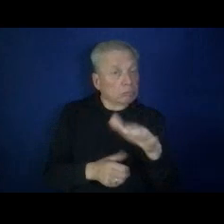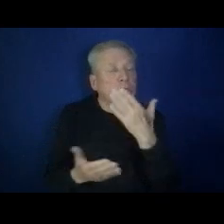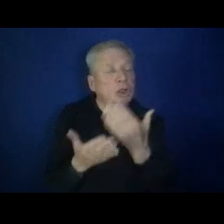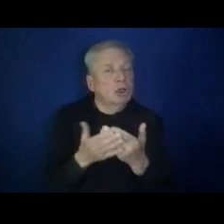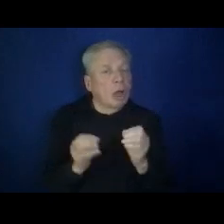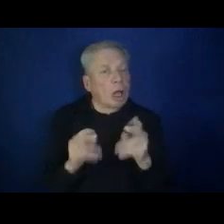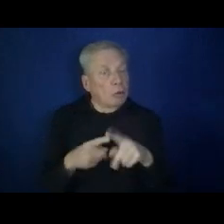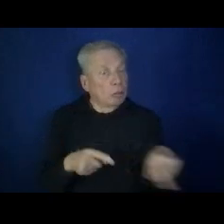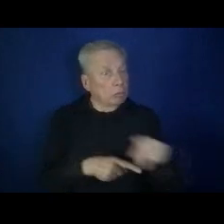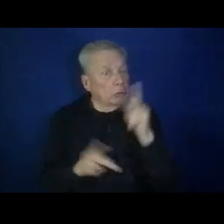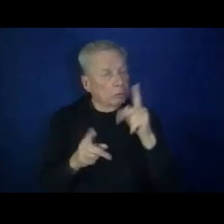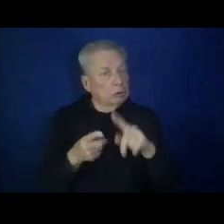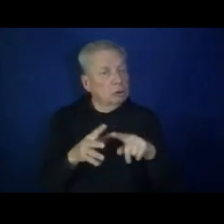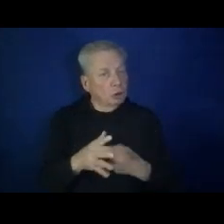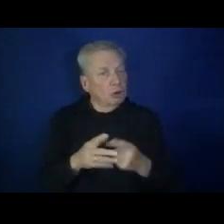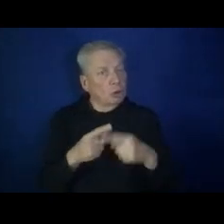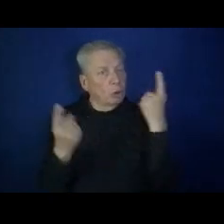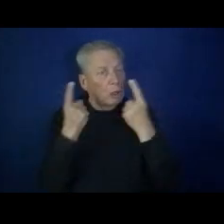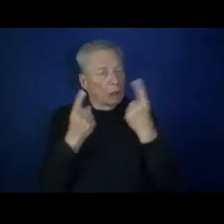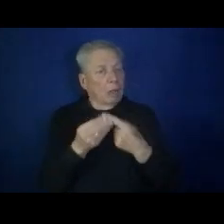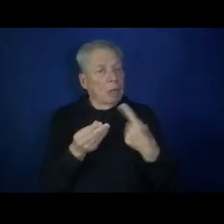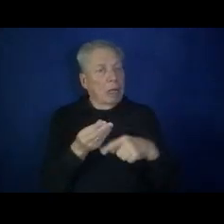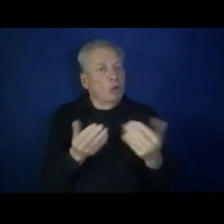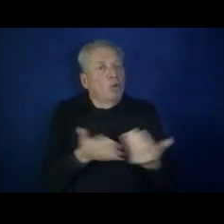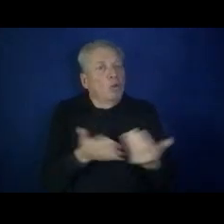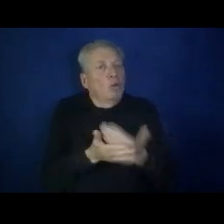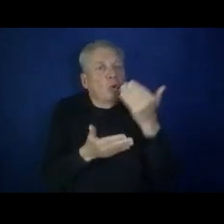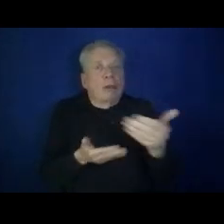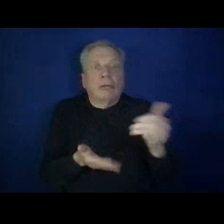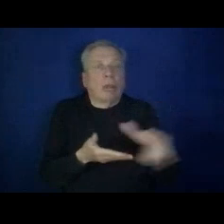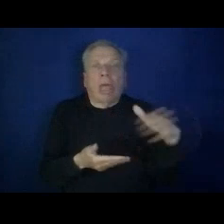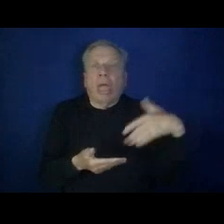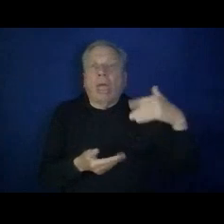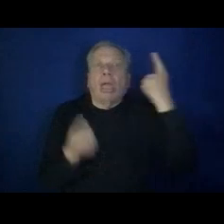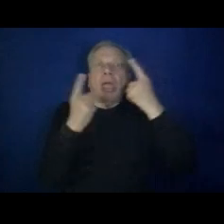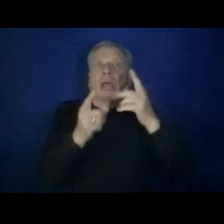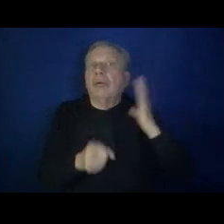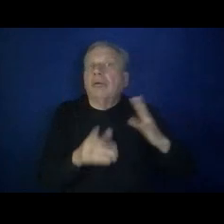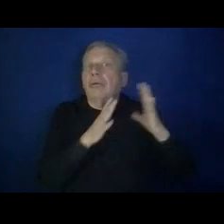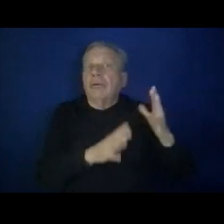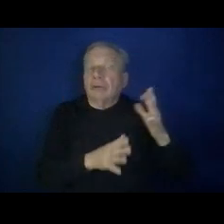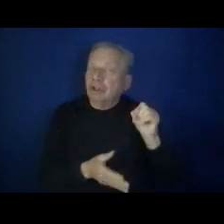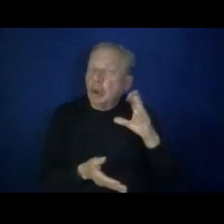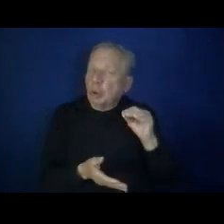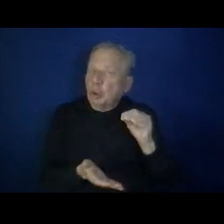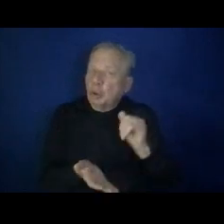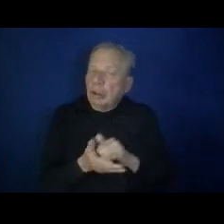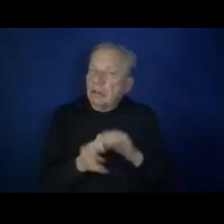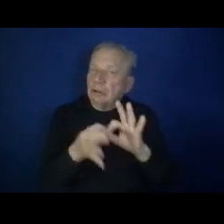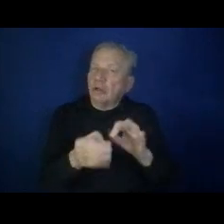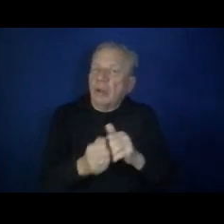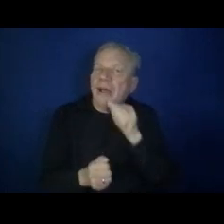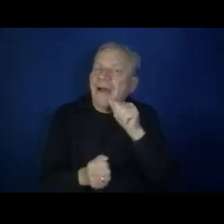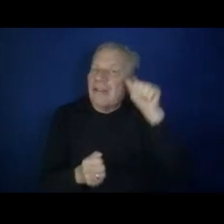about things that they haven't thought about before. So that's how I would challenge more kind of the adult group.